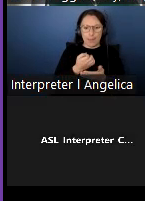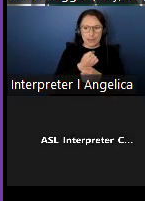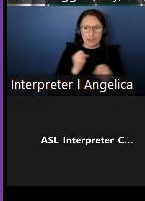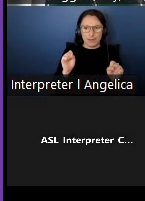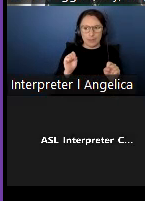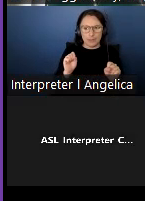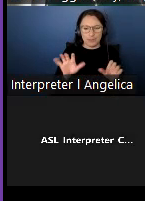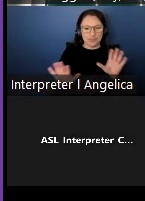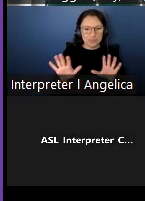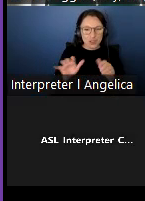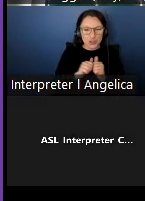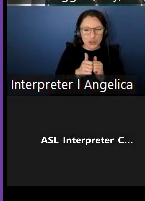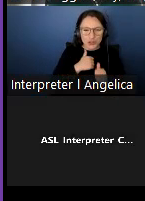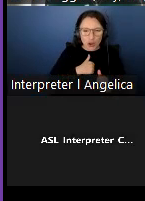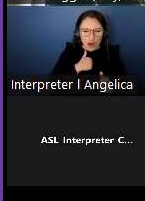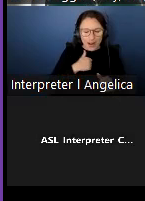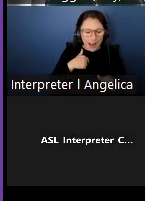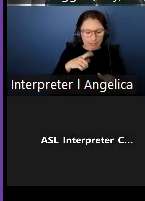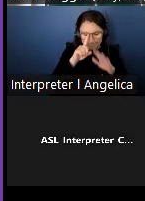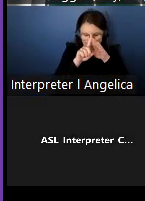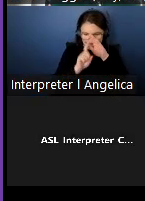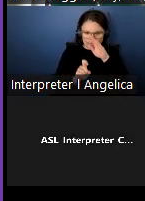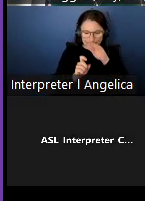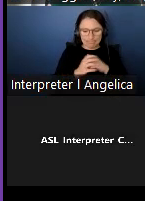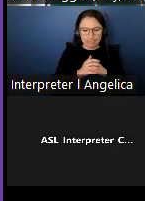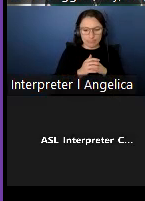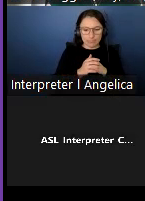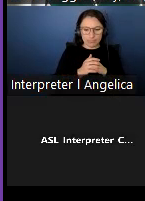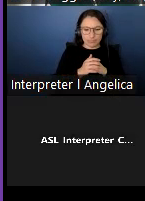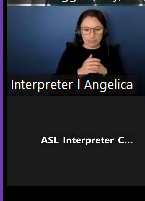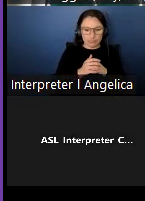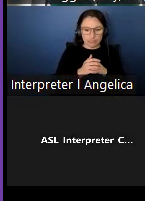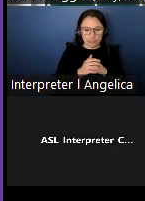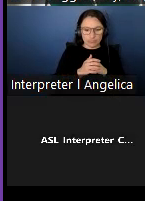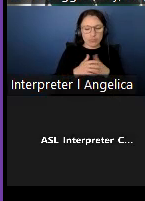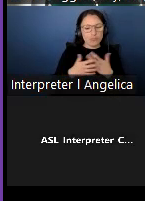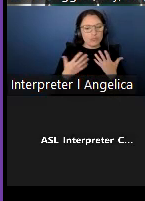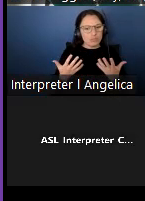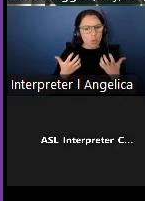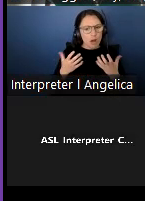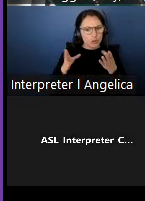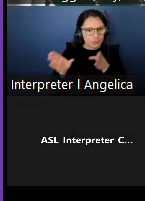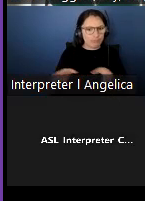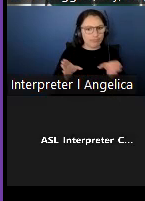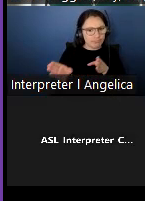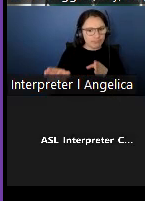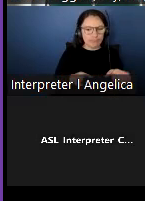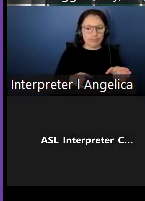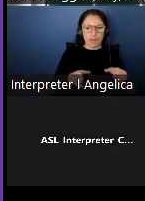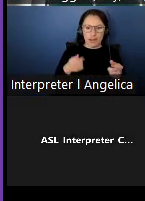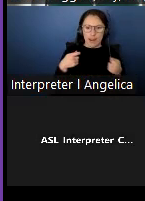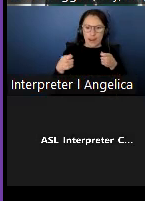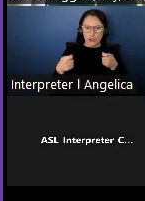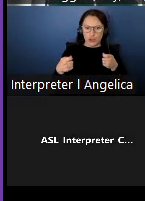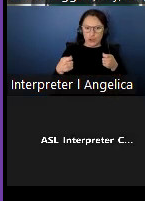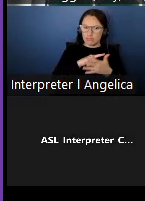Sorry, I lost my train of thought. As always, we want to be prepared to handle these and any other situations